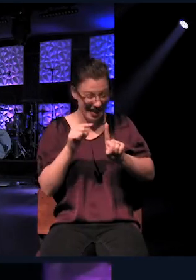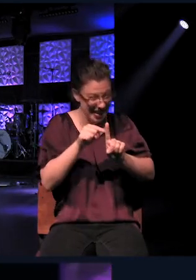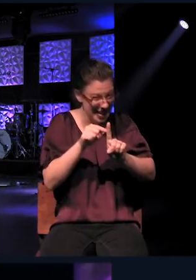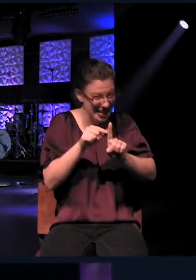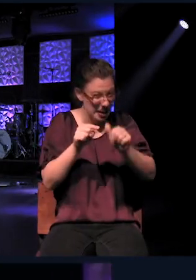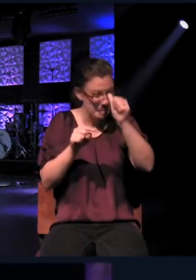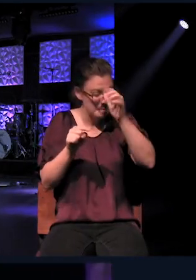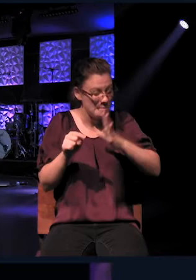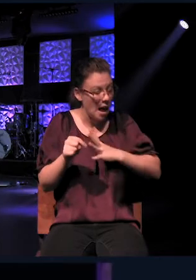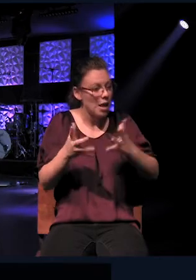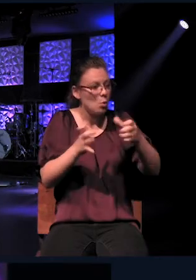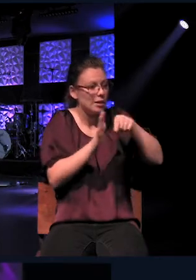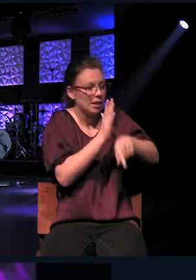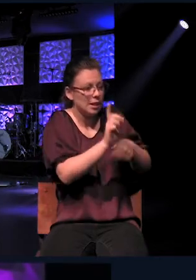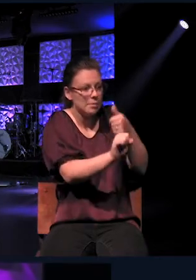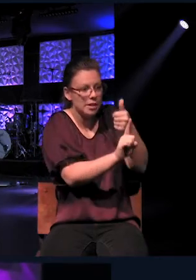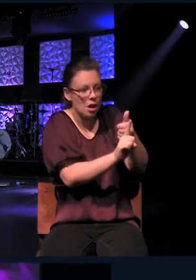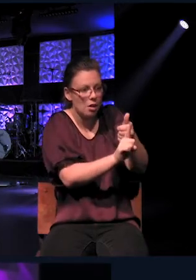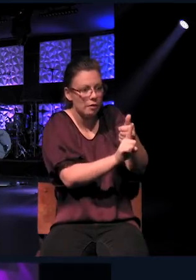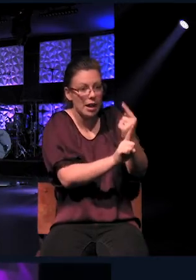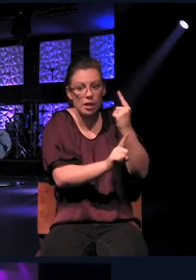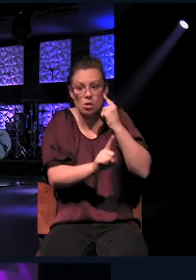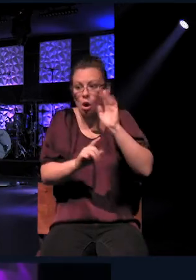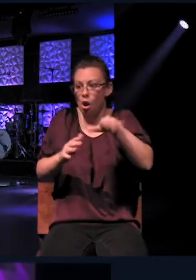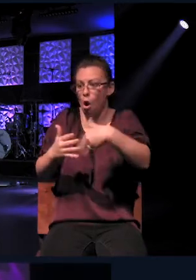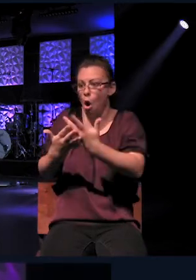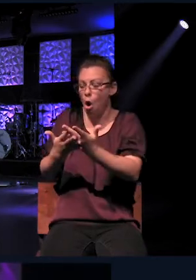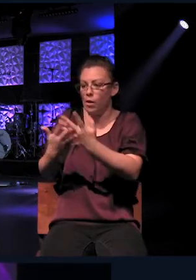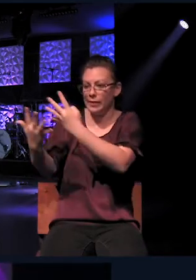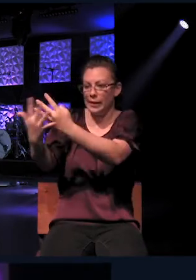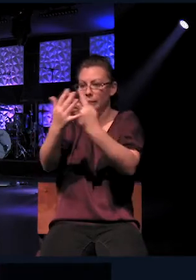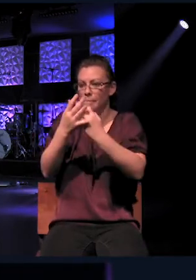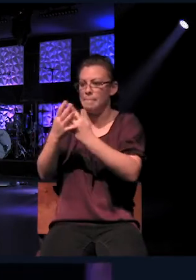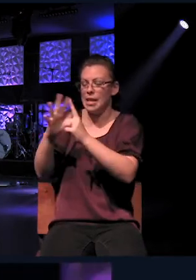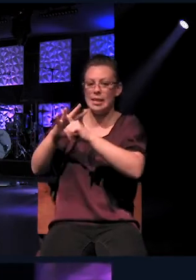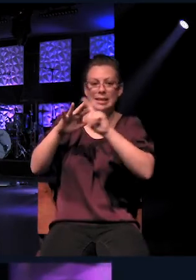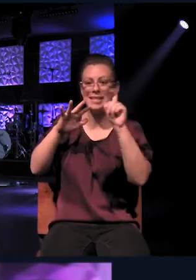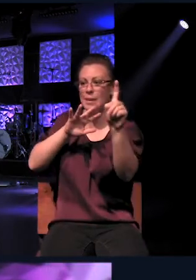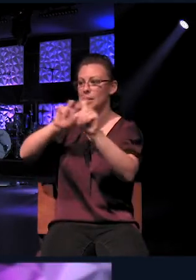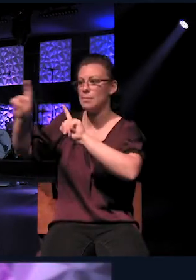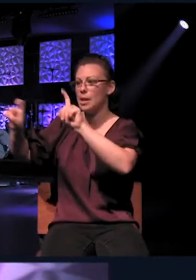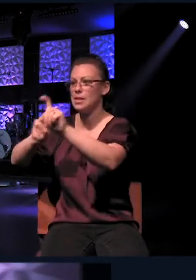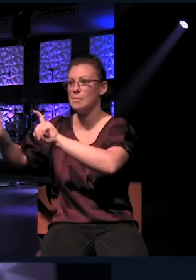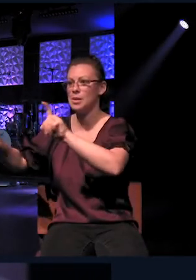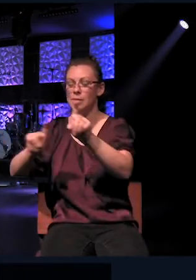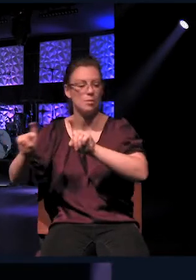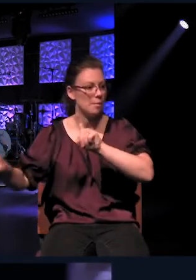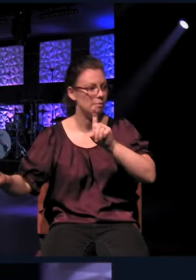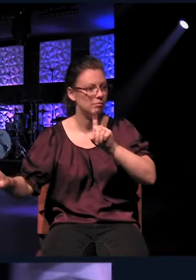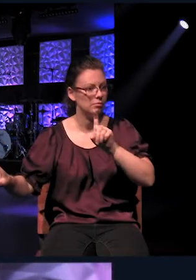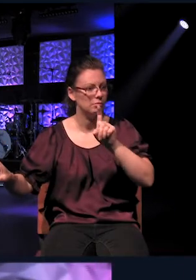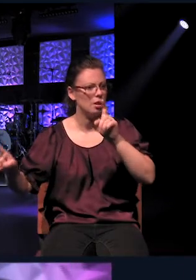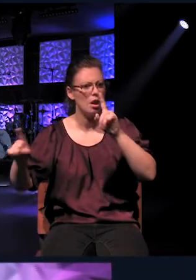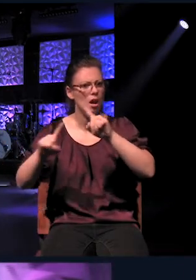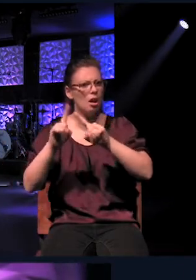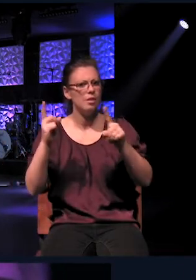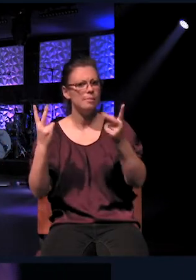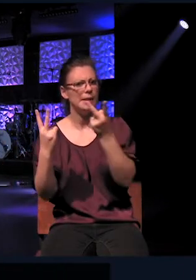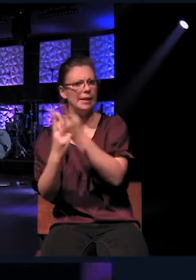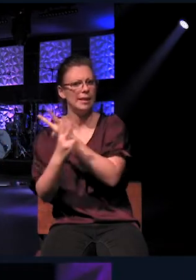himself because he thought all the prisoners escaped to bringing the good news of the gospel to his